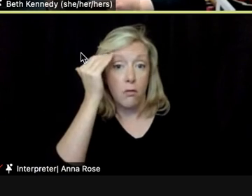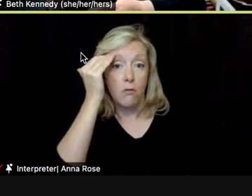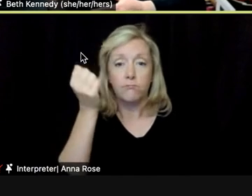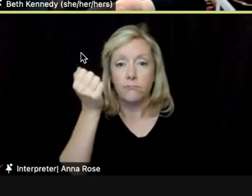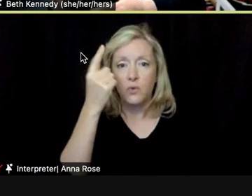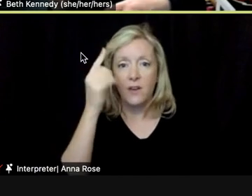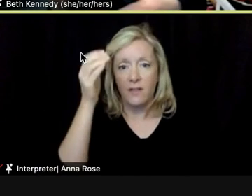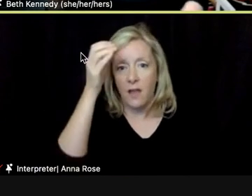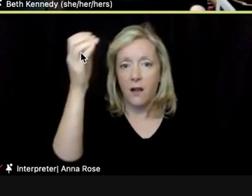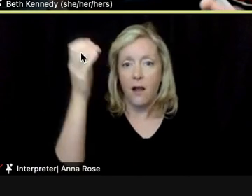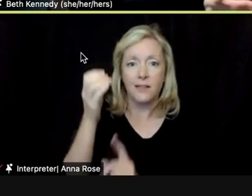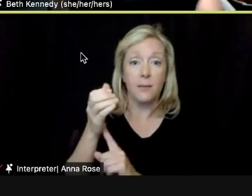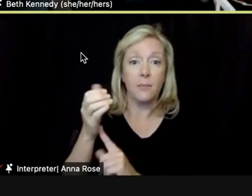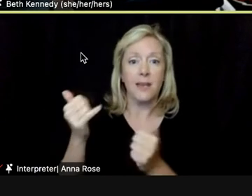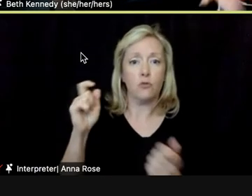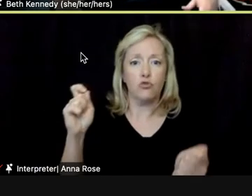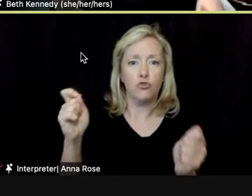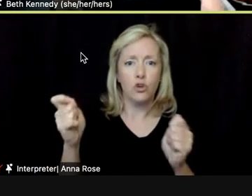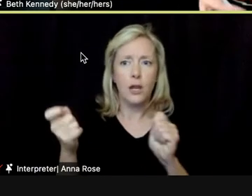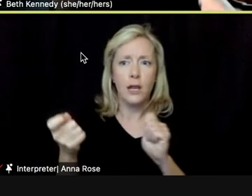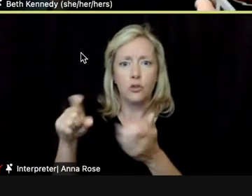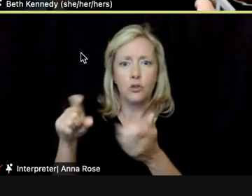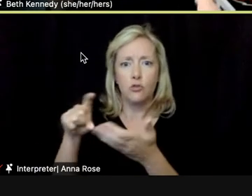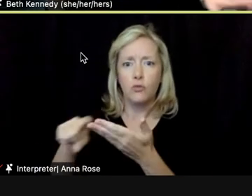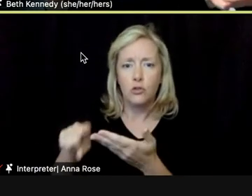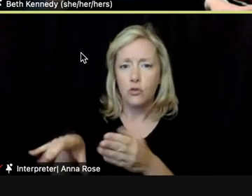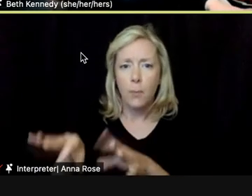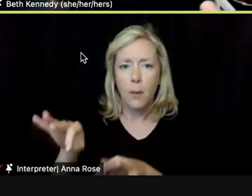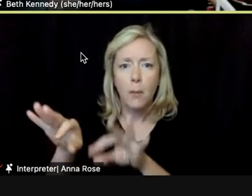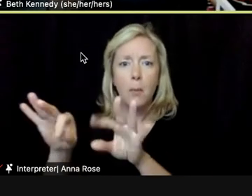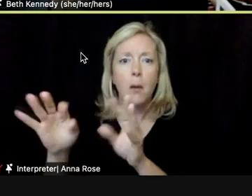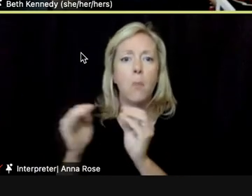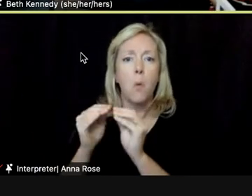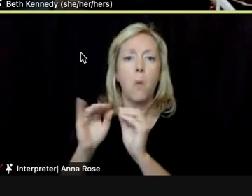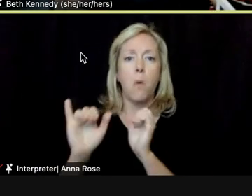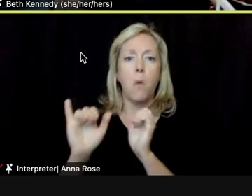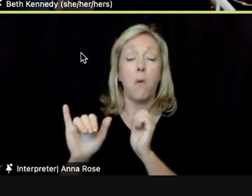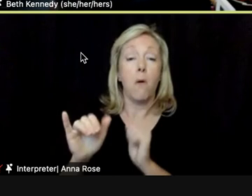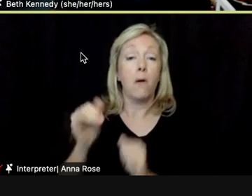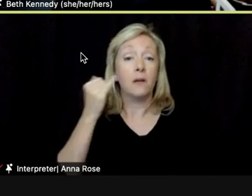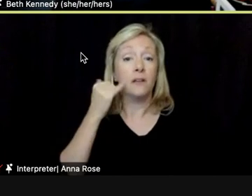And if you're an intervener and you're like, well, I had training in that a long time ago, I'm good.